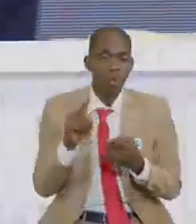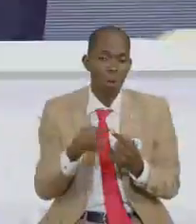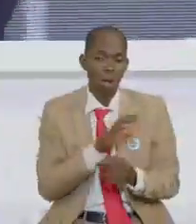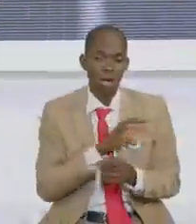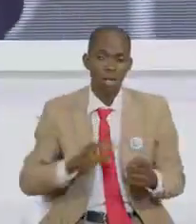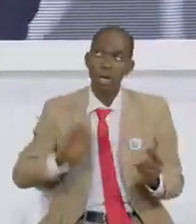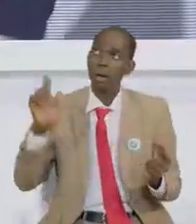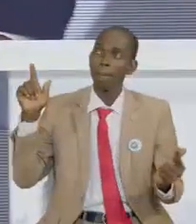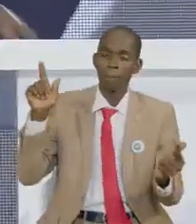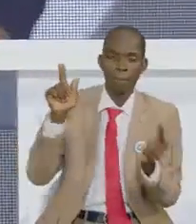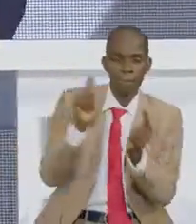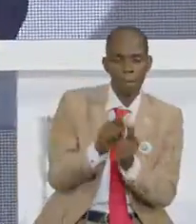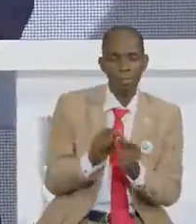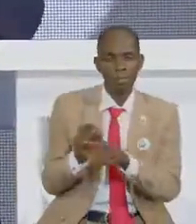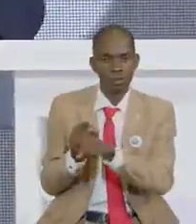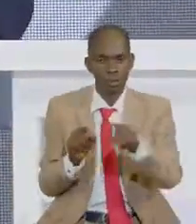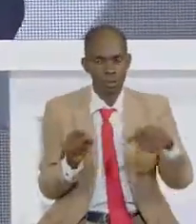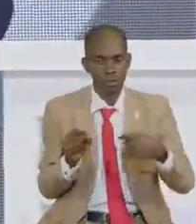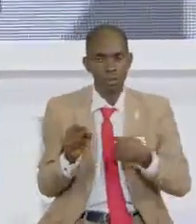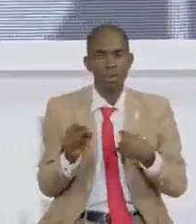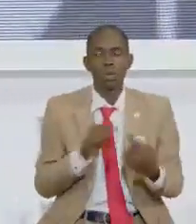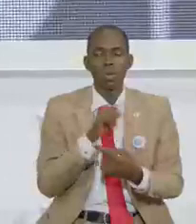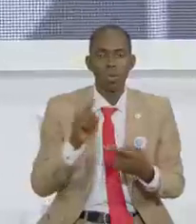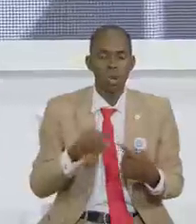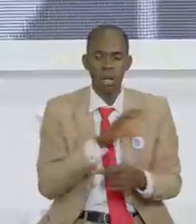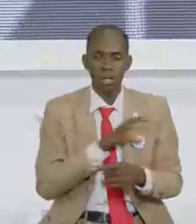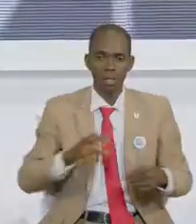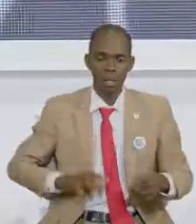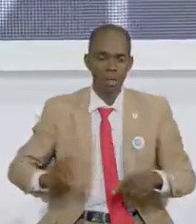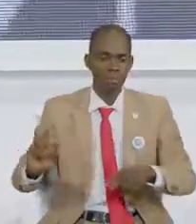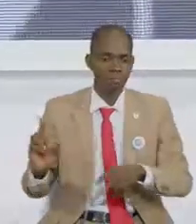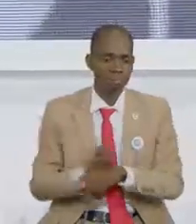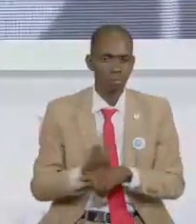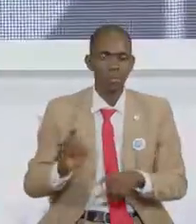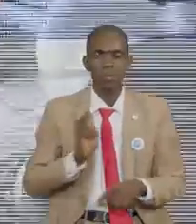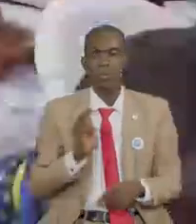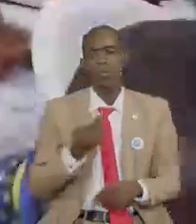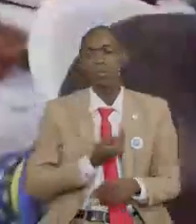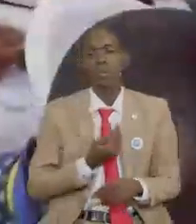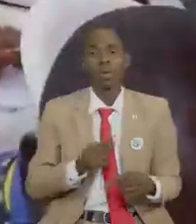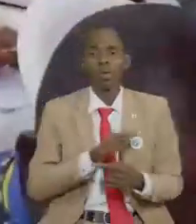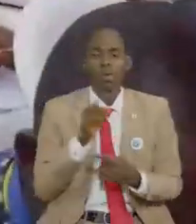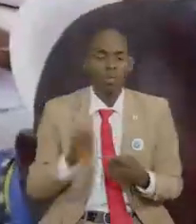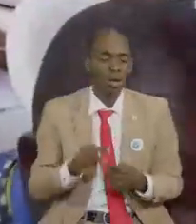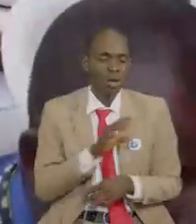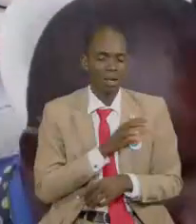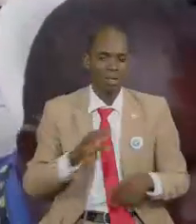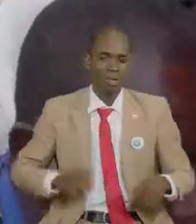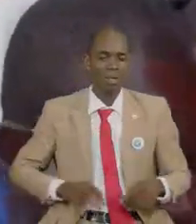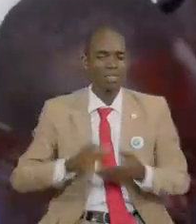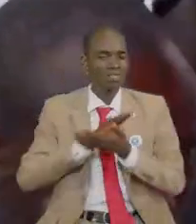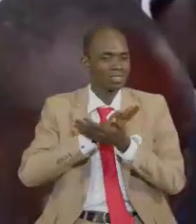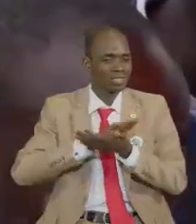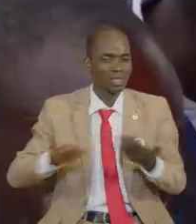us, when Christ deals with us, when Christ cleanses us,